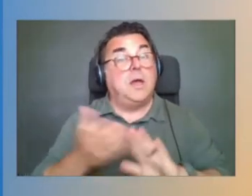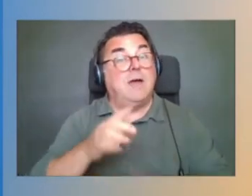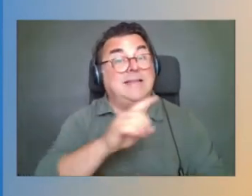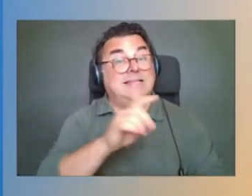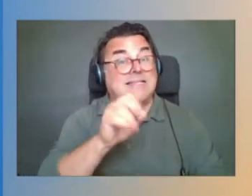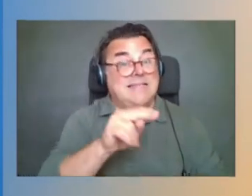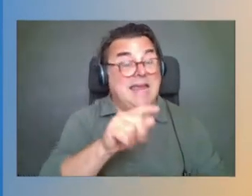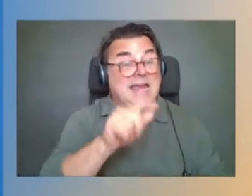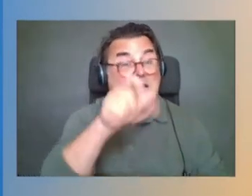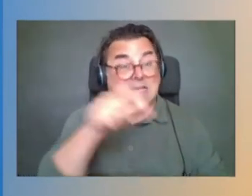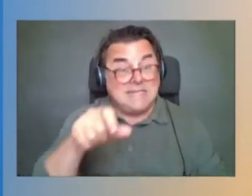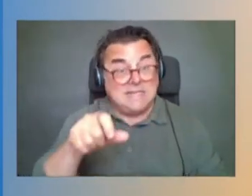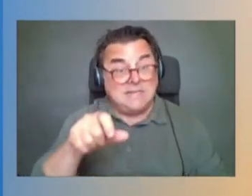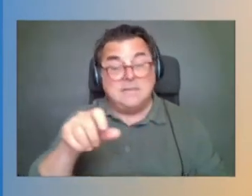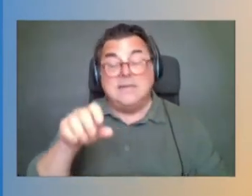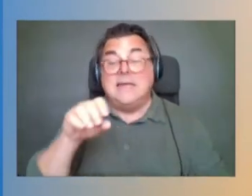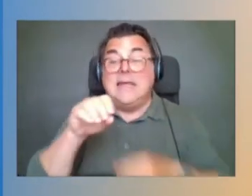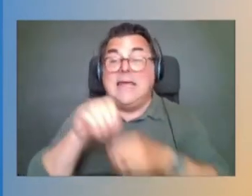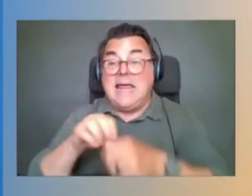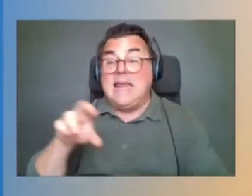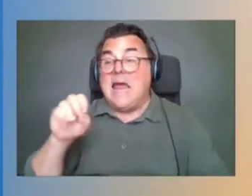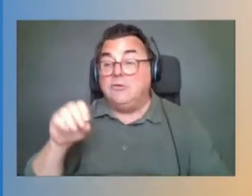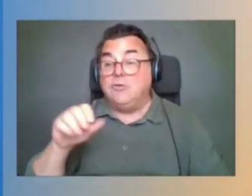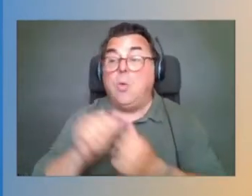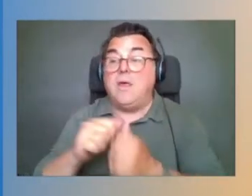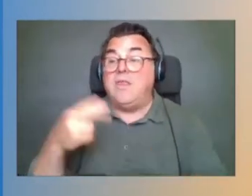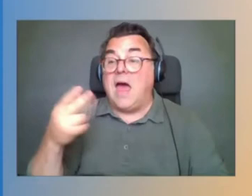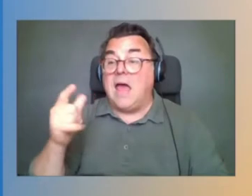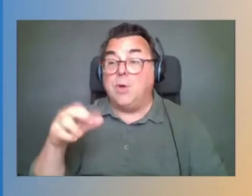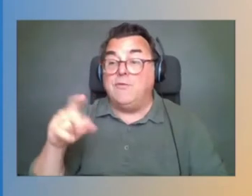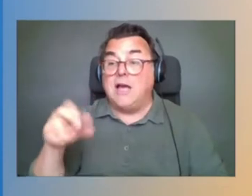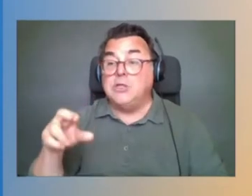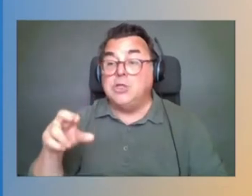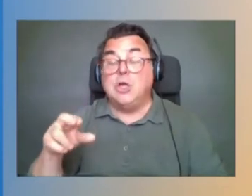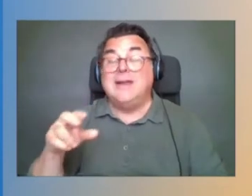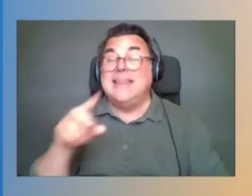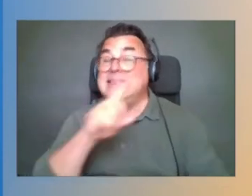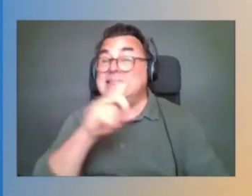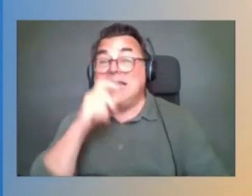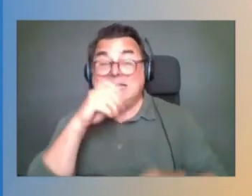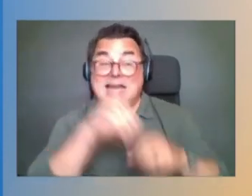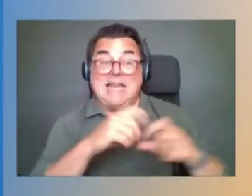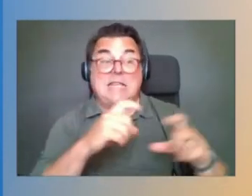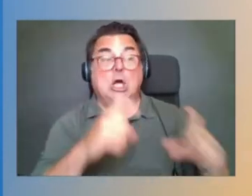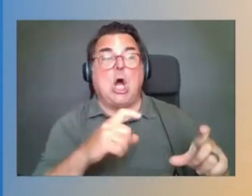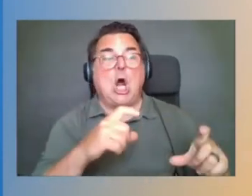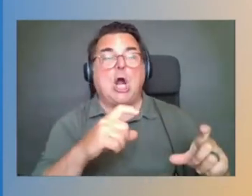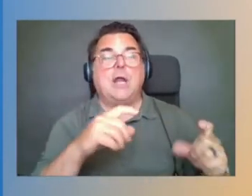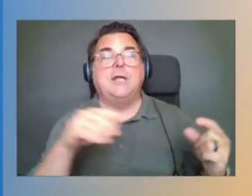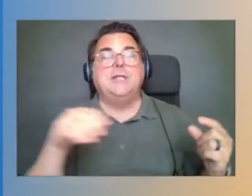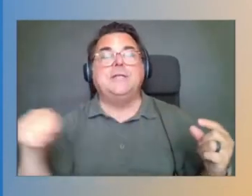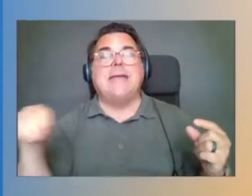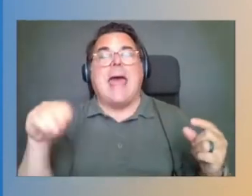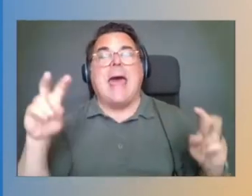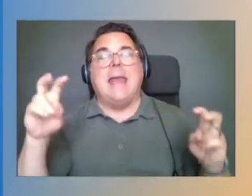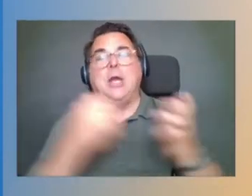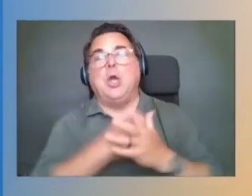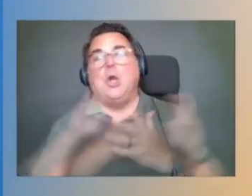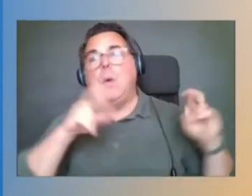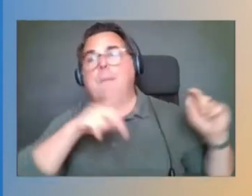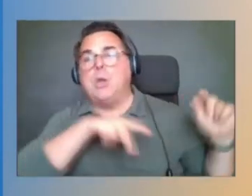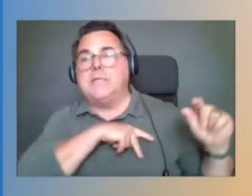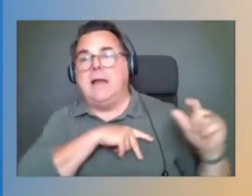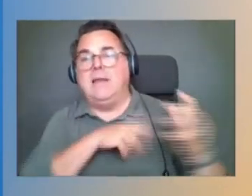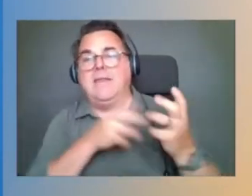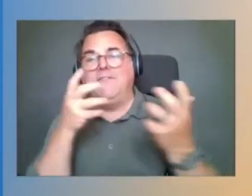Nitro using the Nitro hypervisor. So we're not running Xen on the cards or anything like that. We just added a personality that's compatible with Xen.